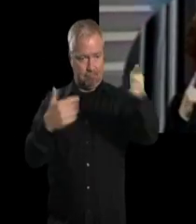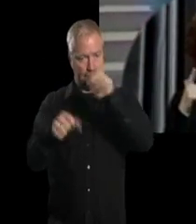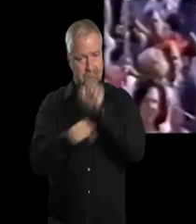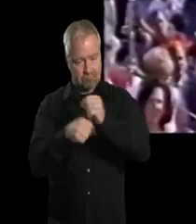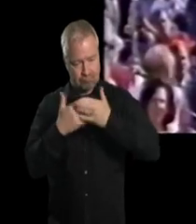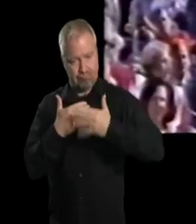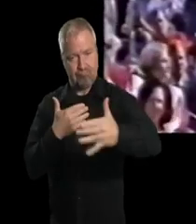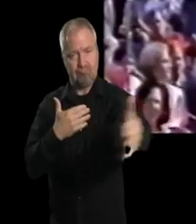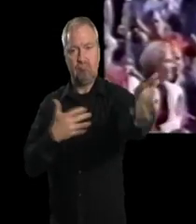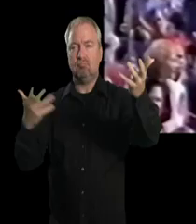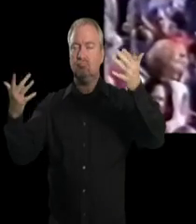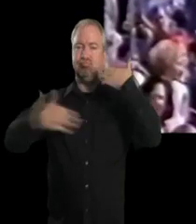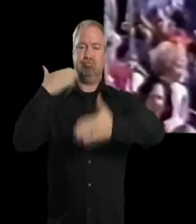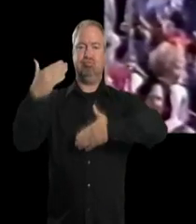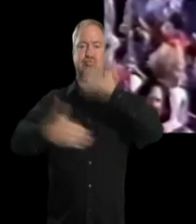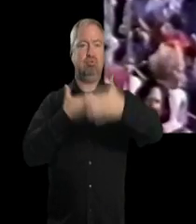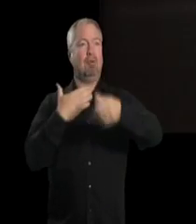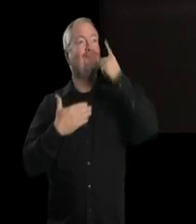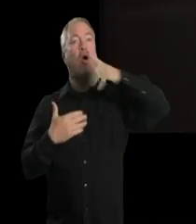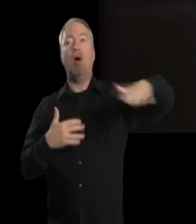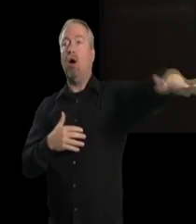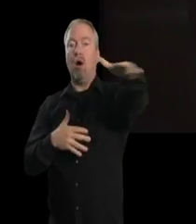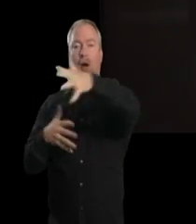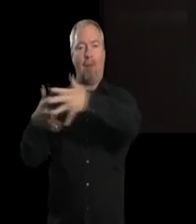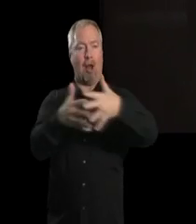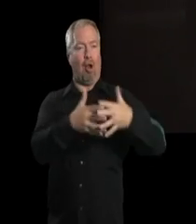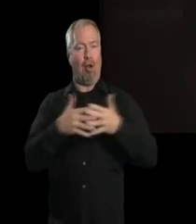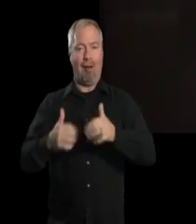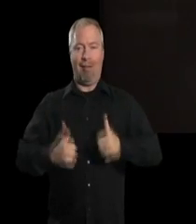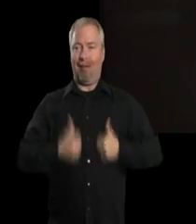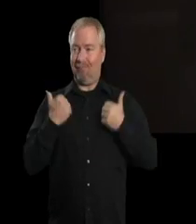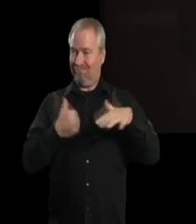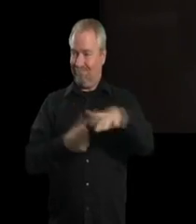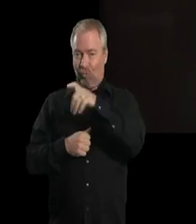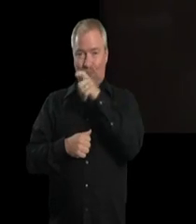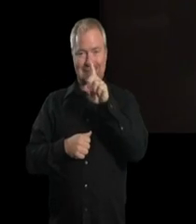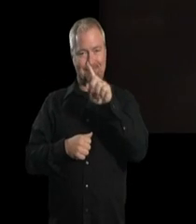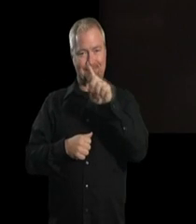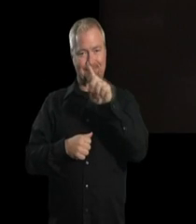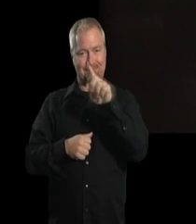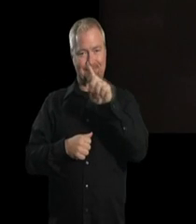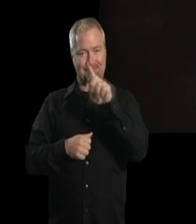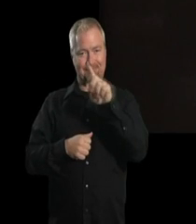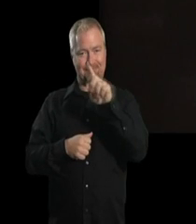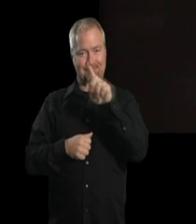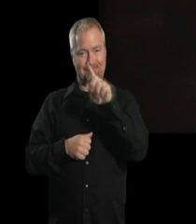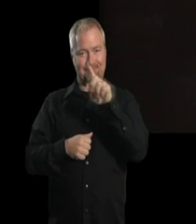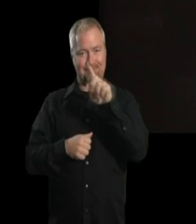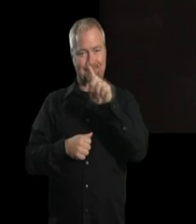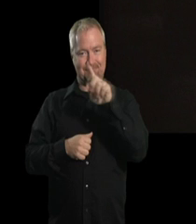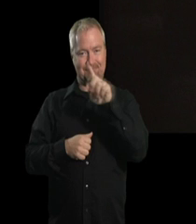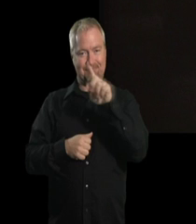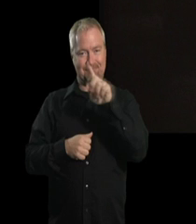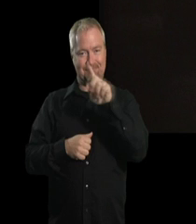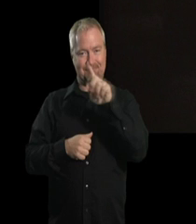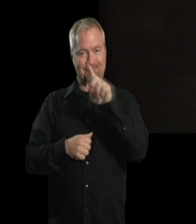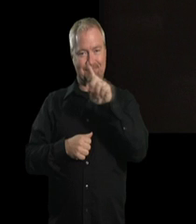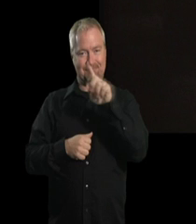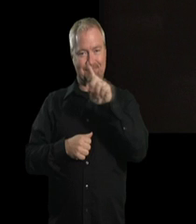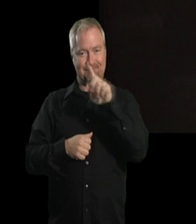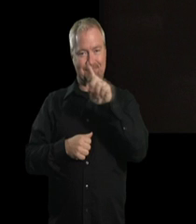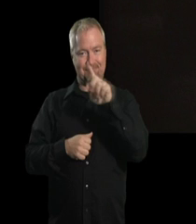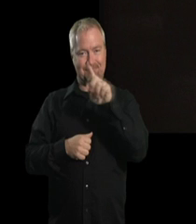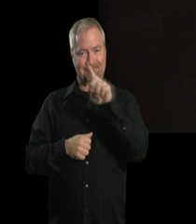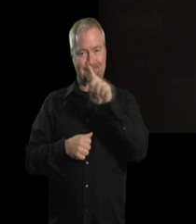is the time to open the door of American life to all of the disabled. A man drives a van with a custom steering wheel.